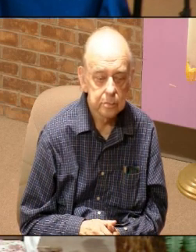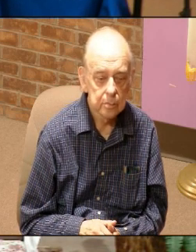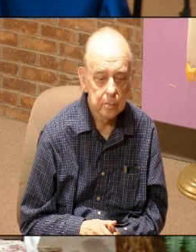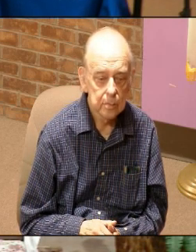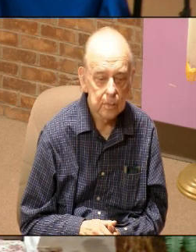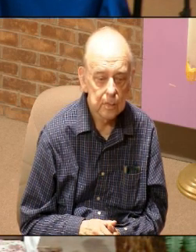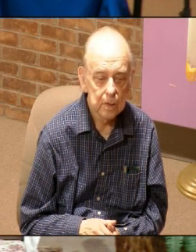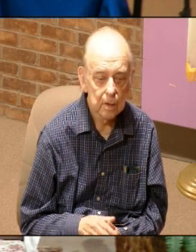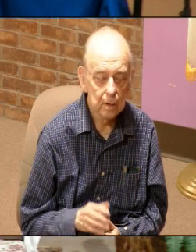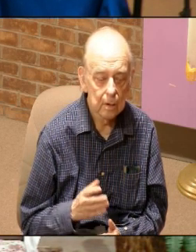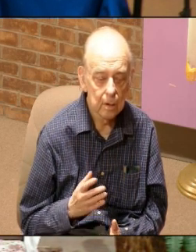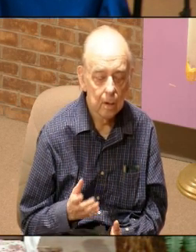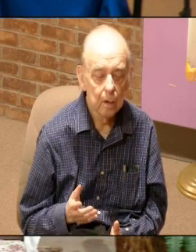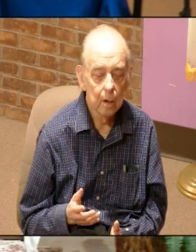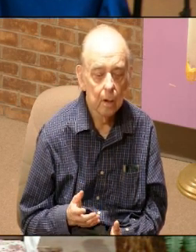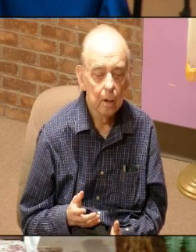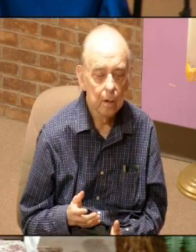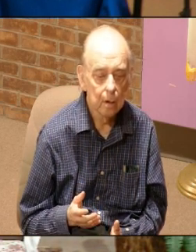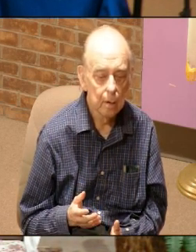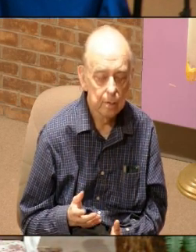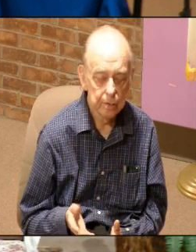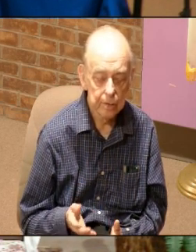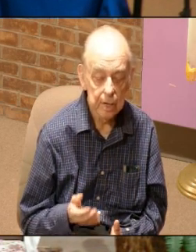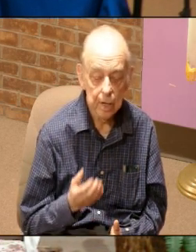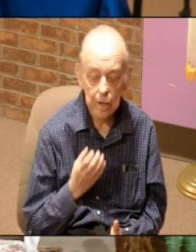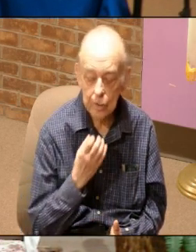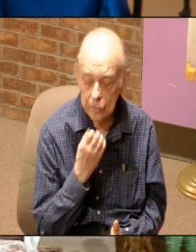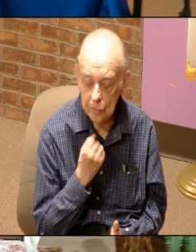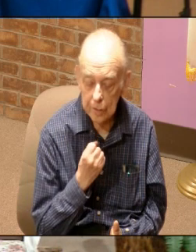they looked and it was an Israelite child